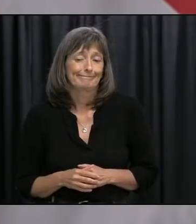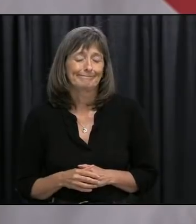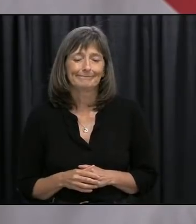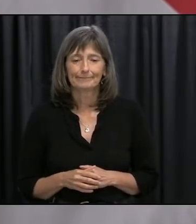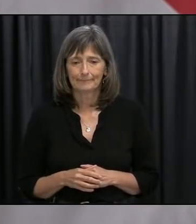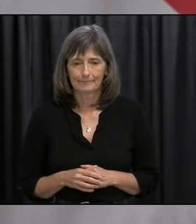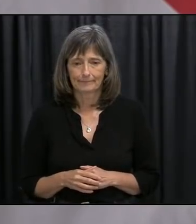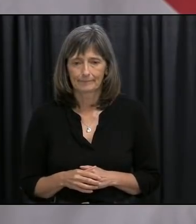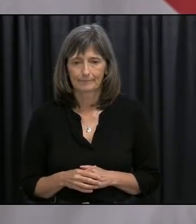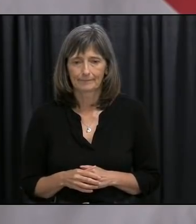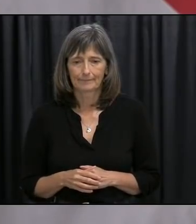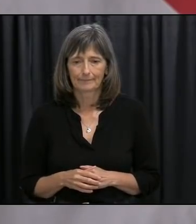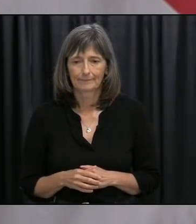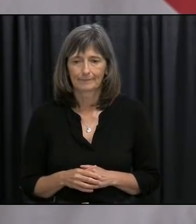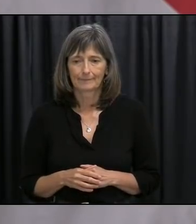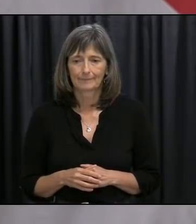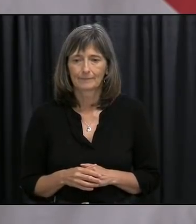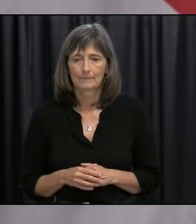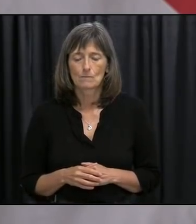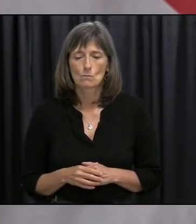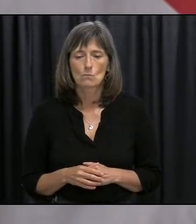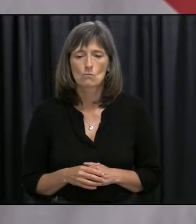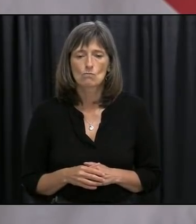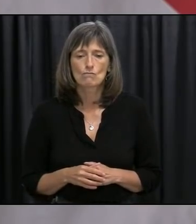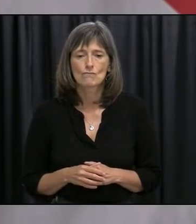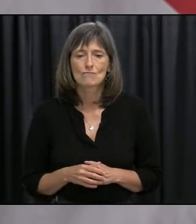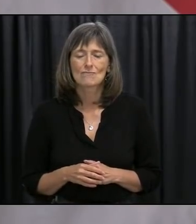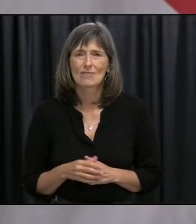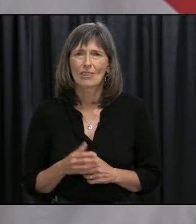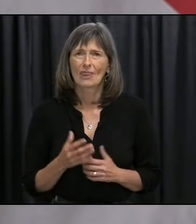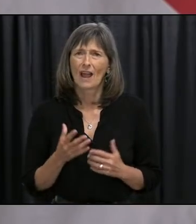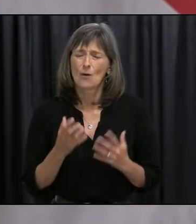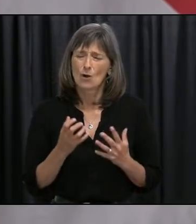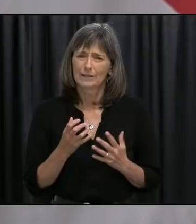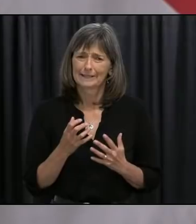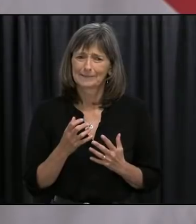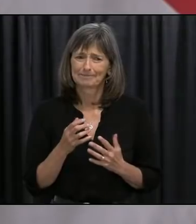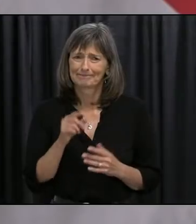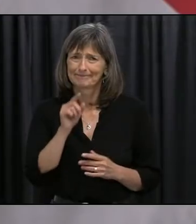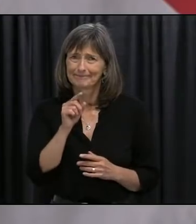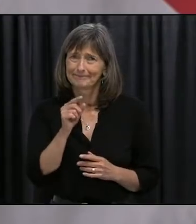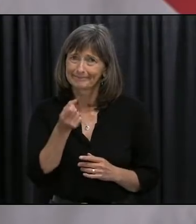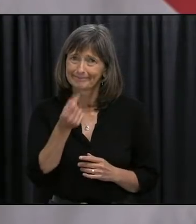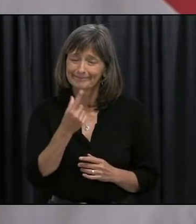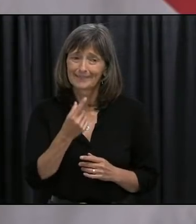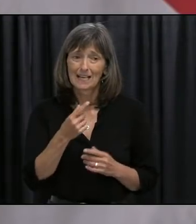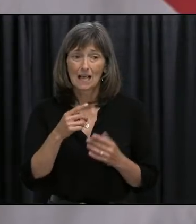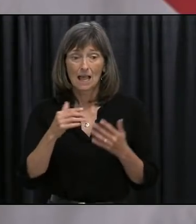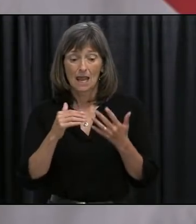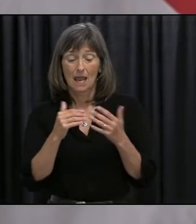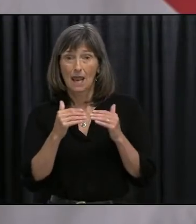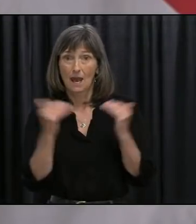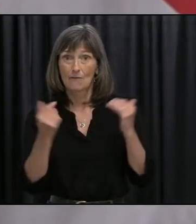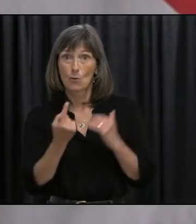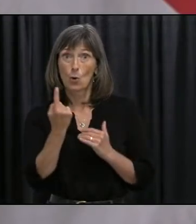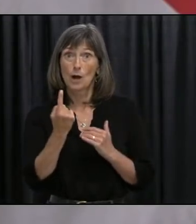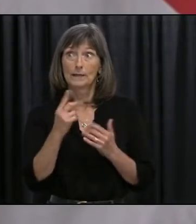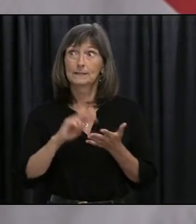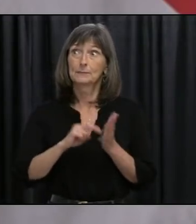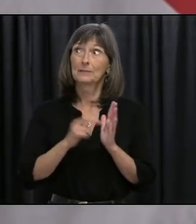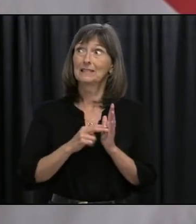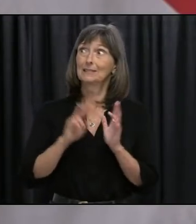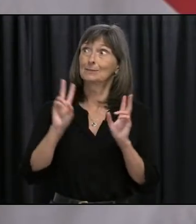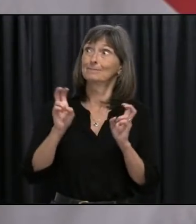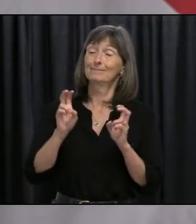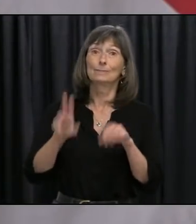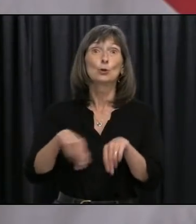want people to understand that level 1 is not going to be sort of normal as we